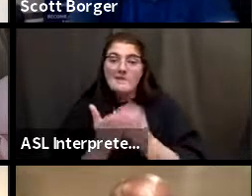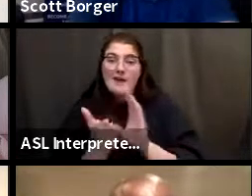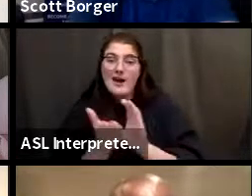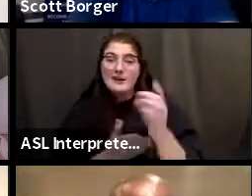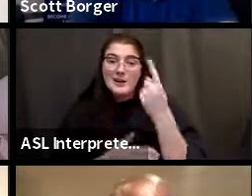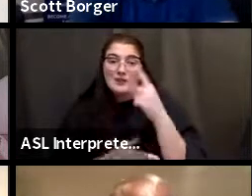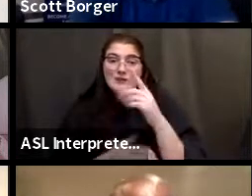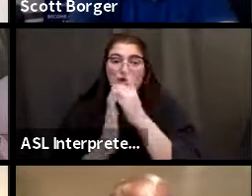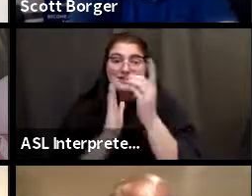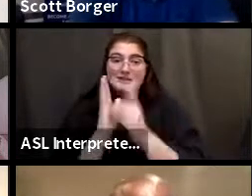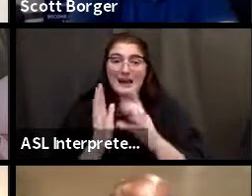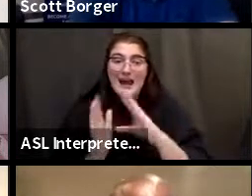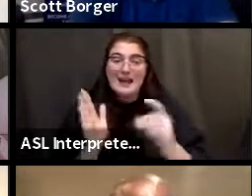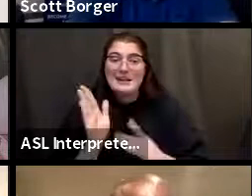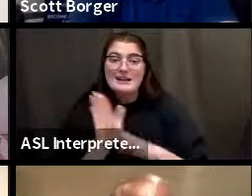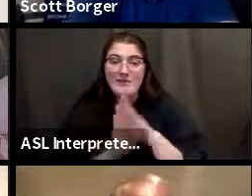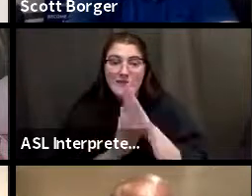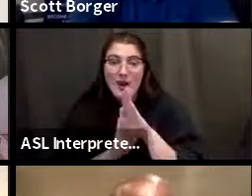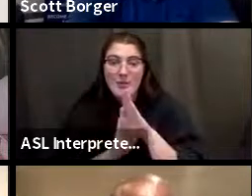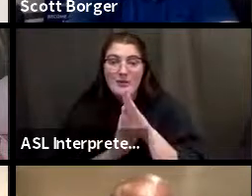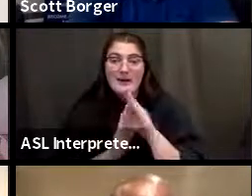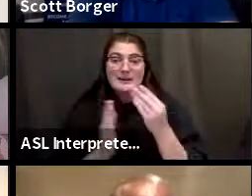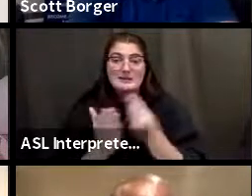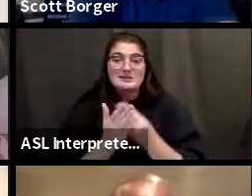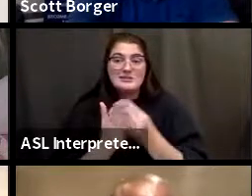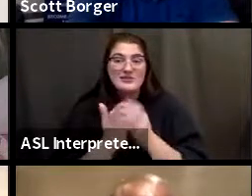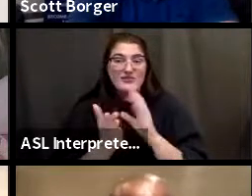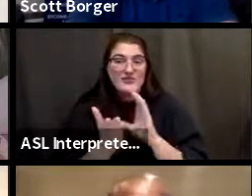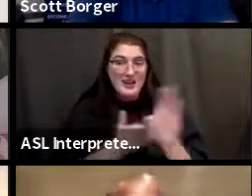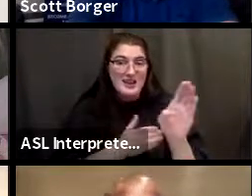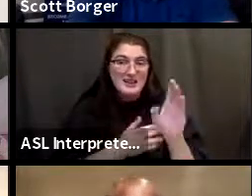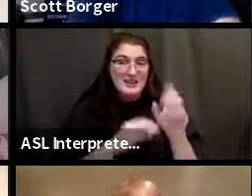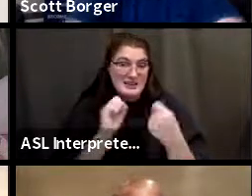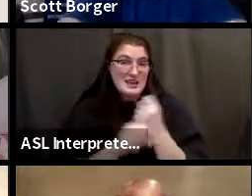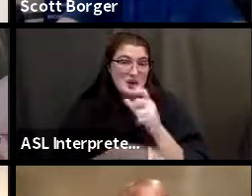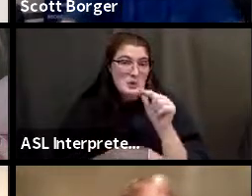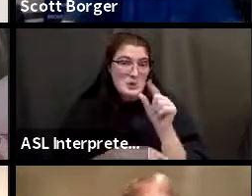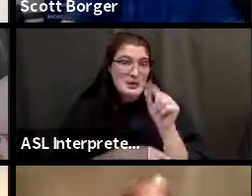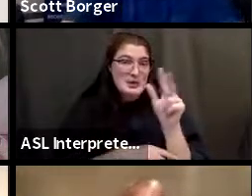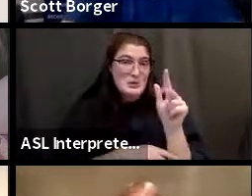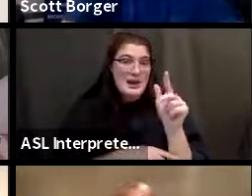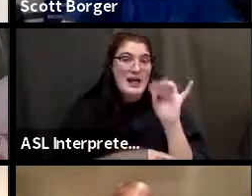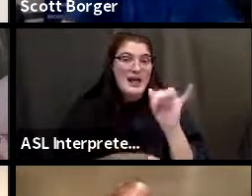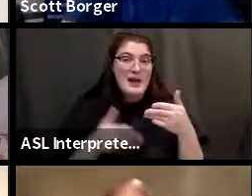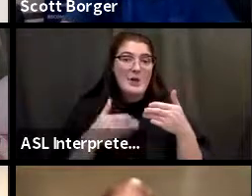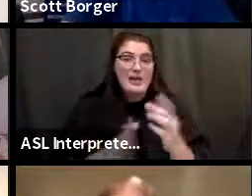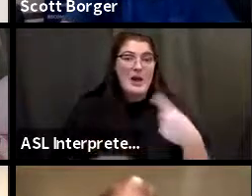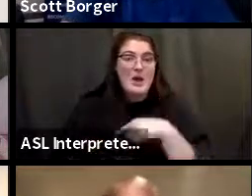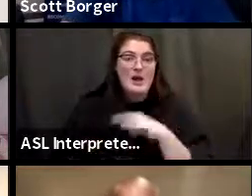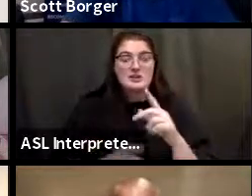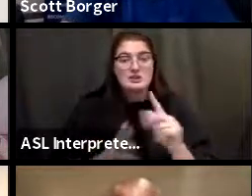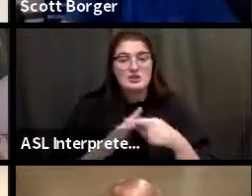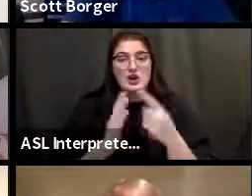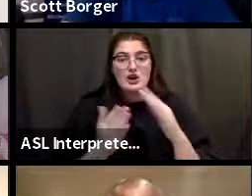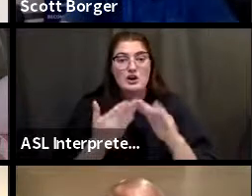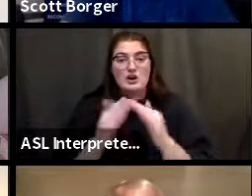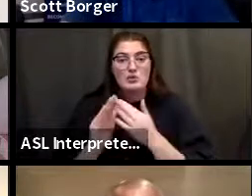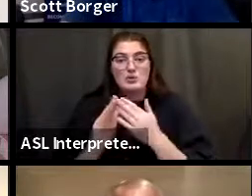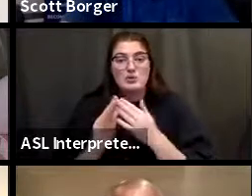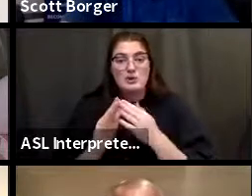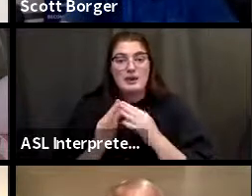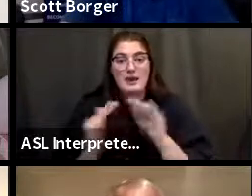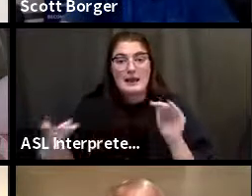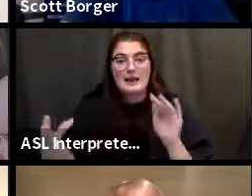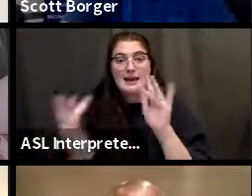and the development is funded in 23. So that'll allow us to start our community engagement. Okay. Construction